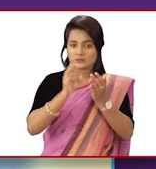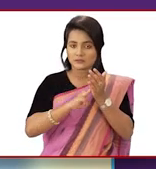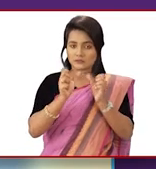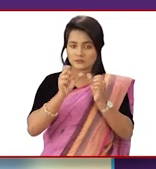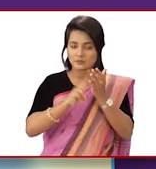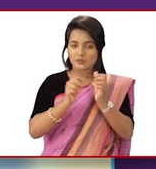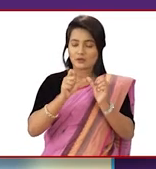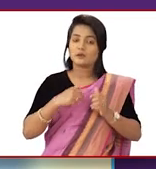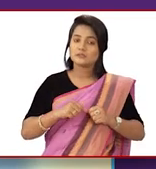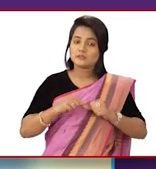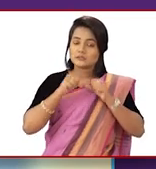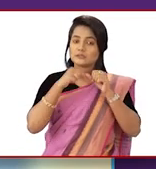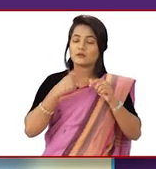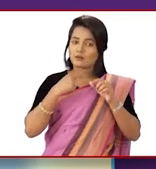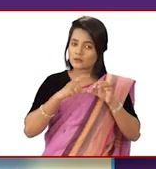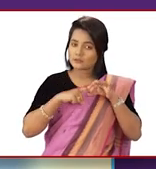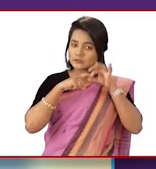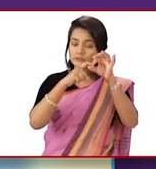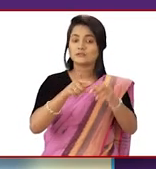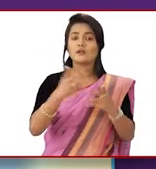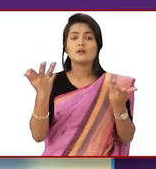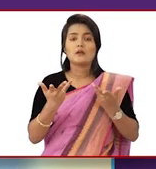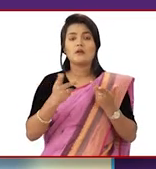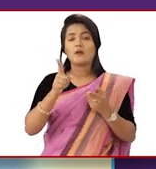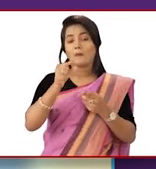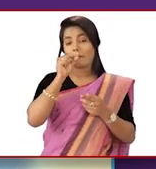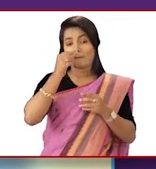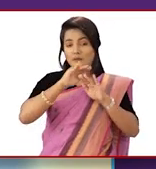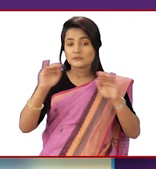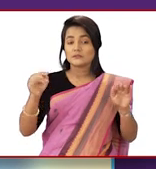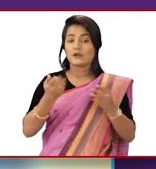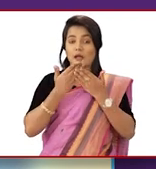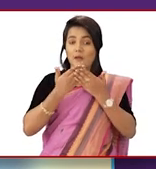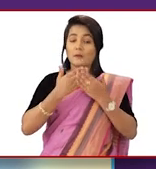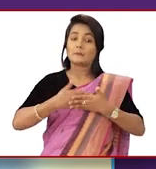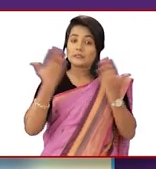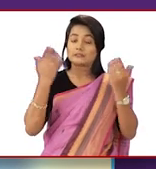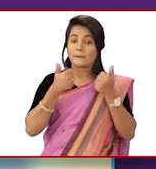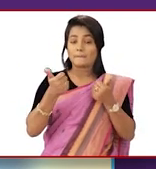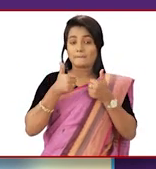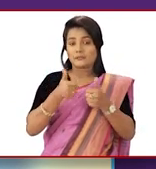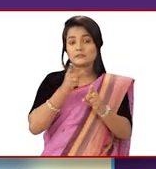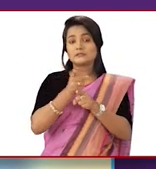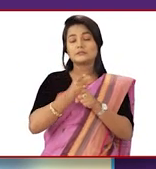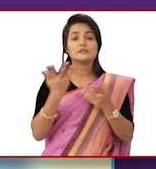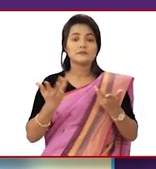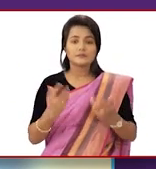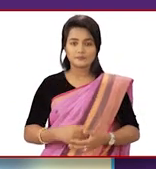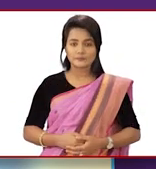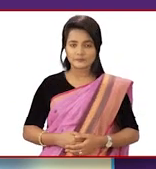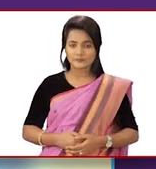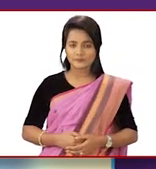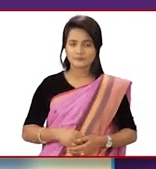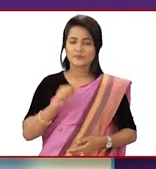question. Young boys, how do we educate them better so that they become allies? What do you think? Yes, for